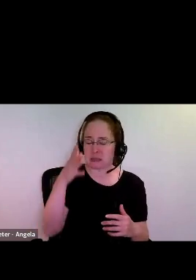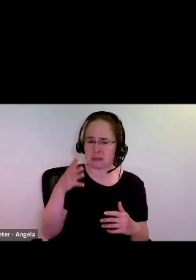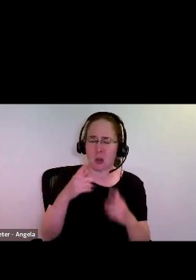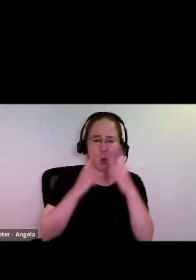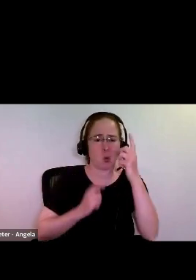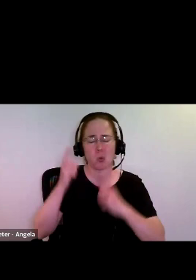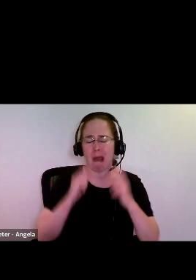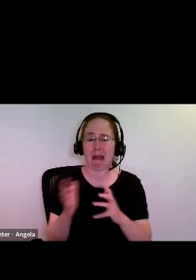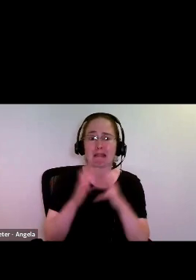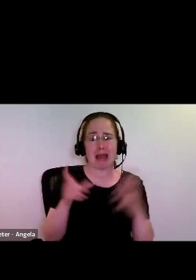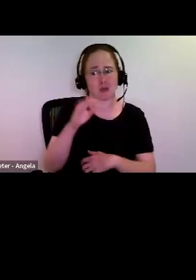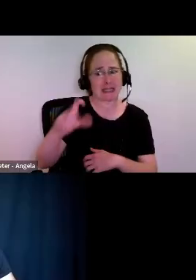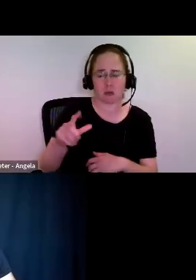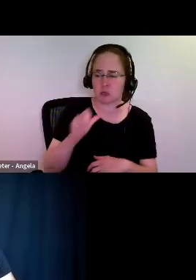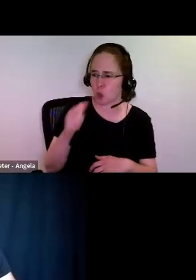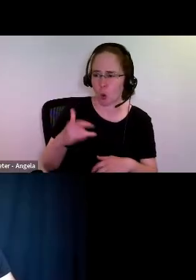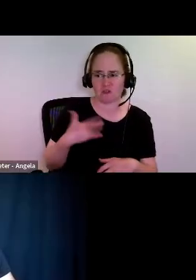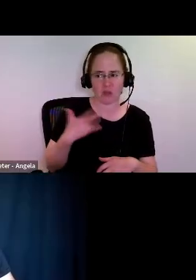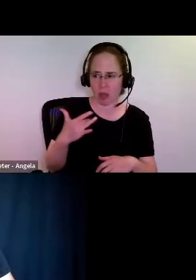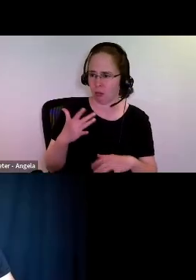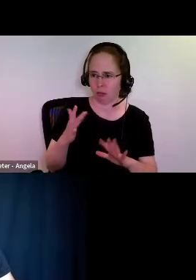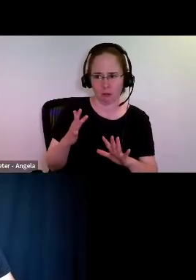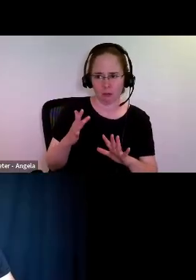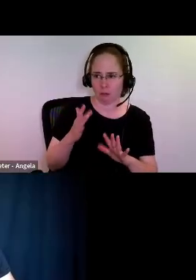a lot, Crystal. So don't ever be,